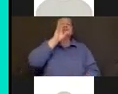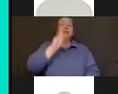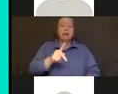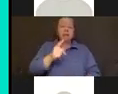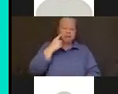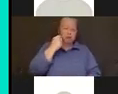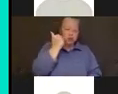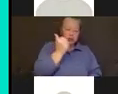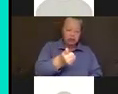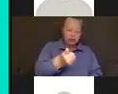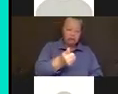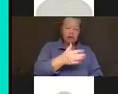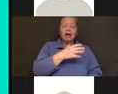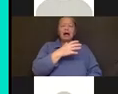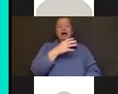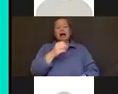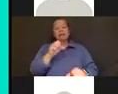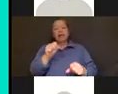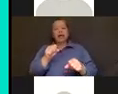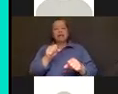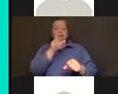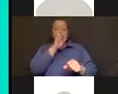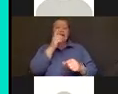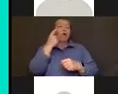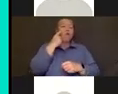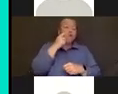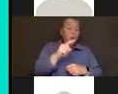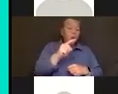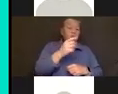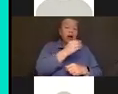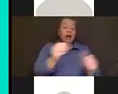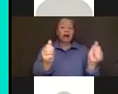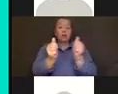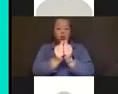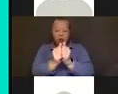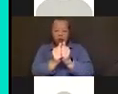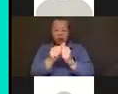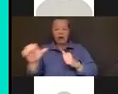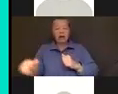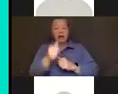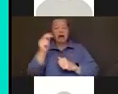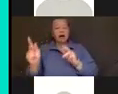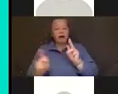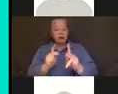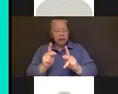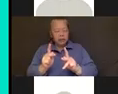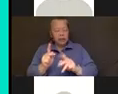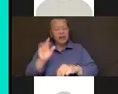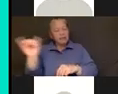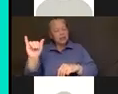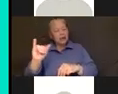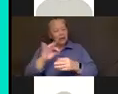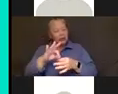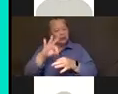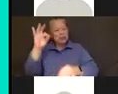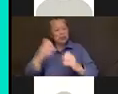yourself and with and on behalf of others is spiritual formation. To know who